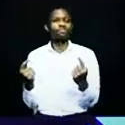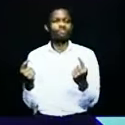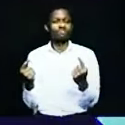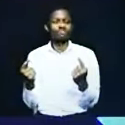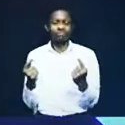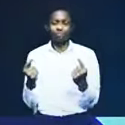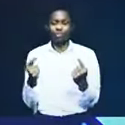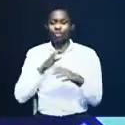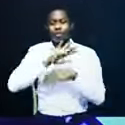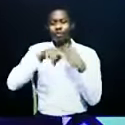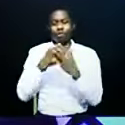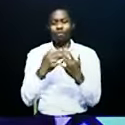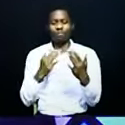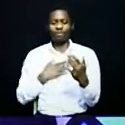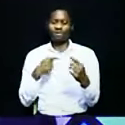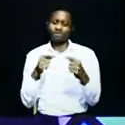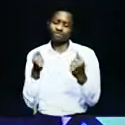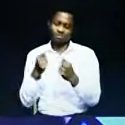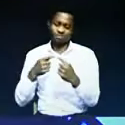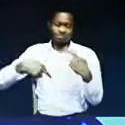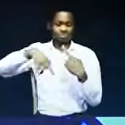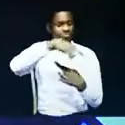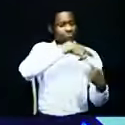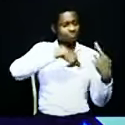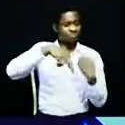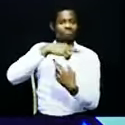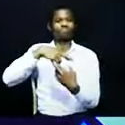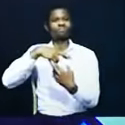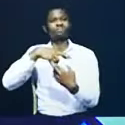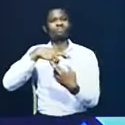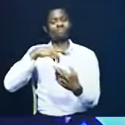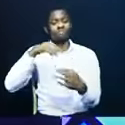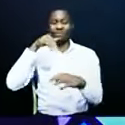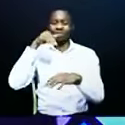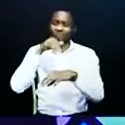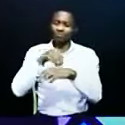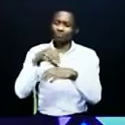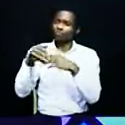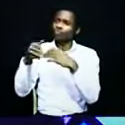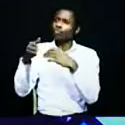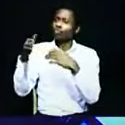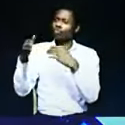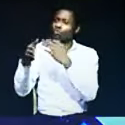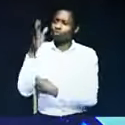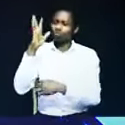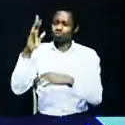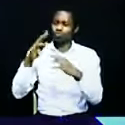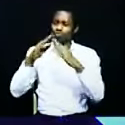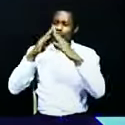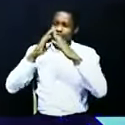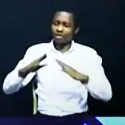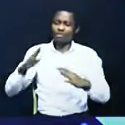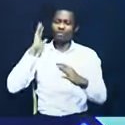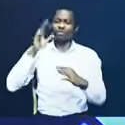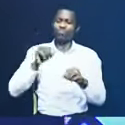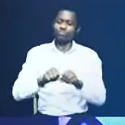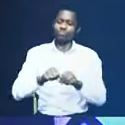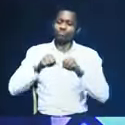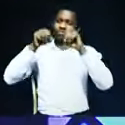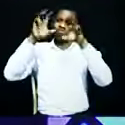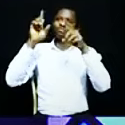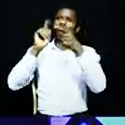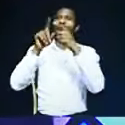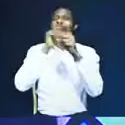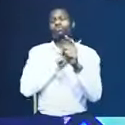surround me. At his sacred tent, I will sacrifice with shouts of joy. I